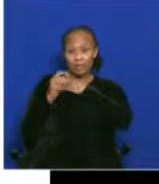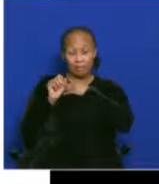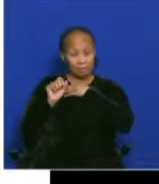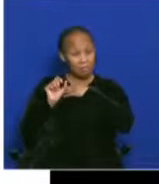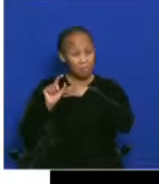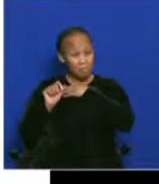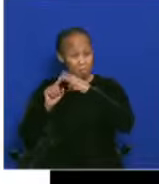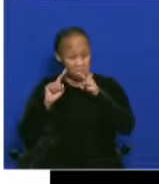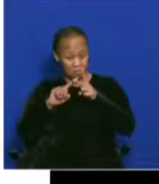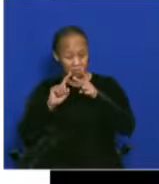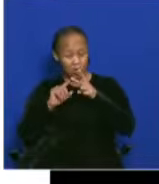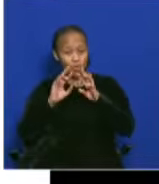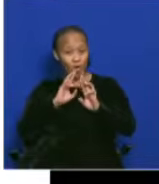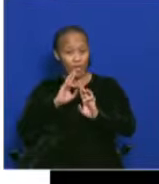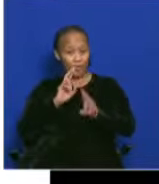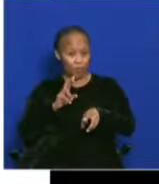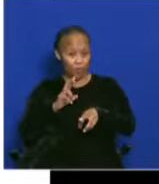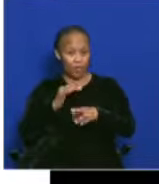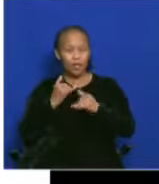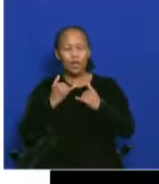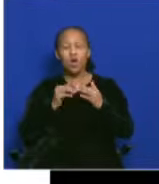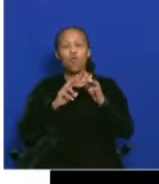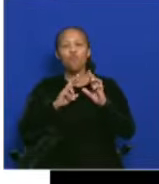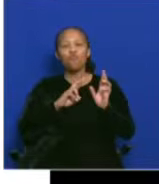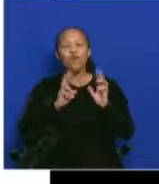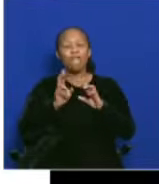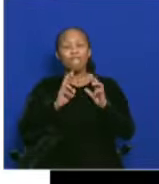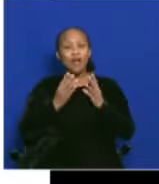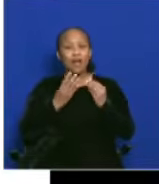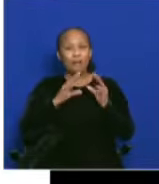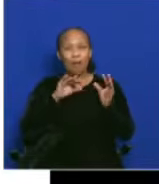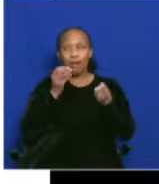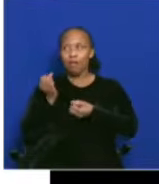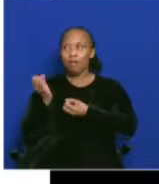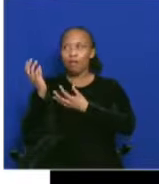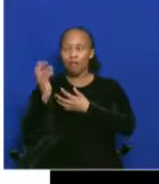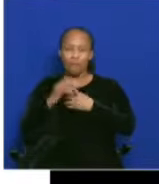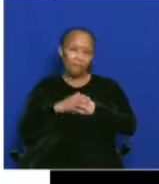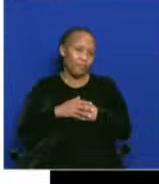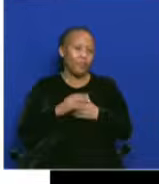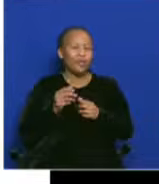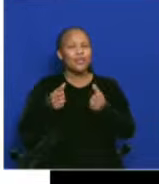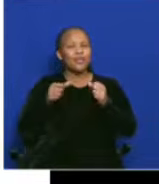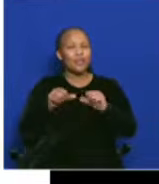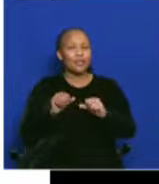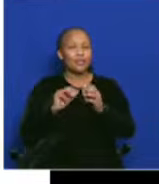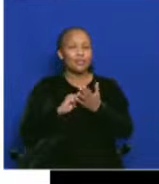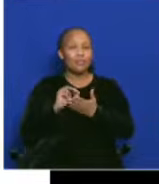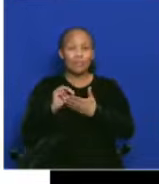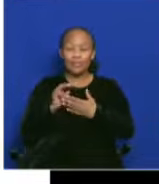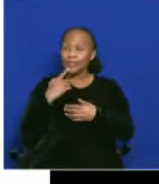gives the reference number. He follows that with the next message, which says, we'll chat tonight.